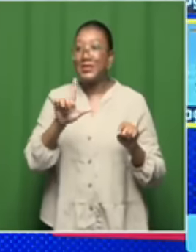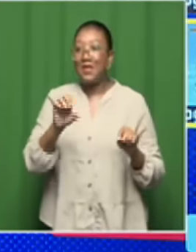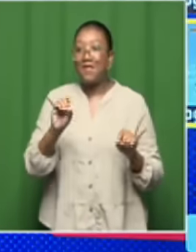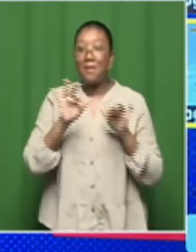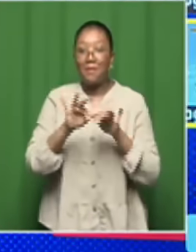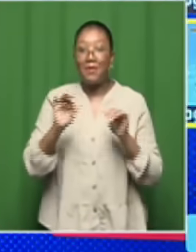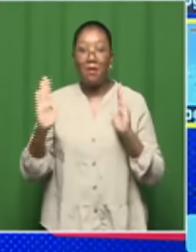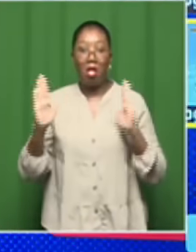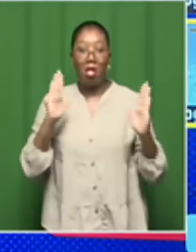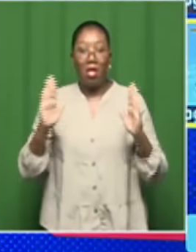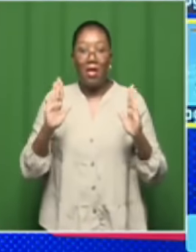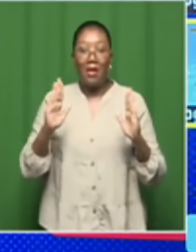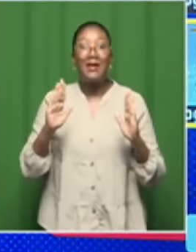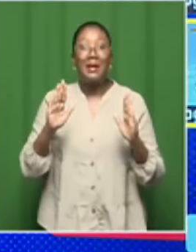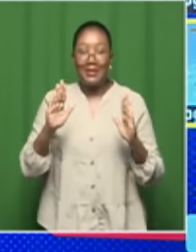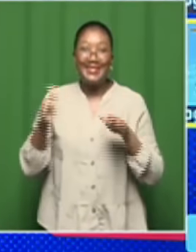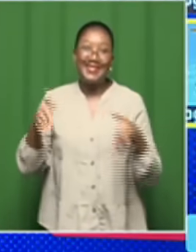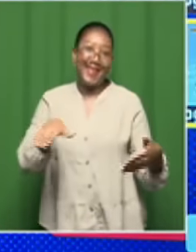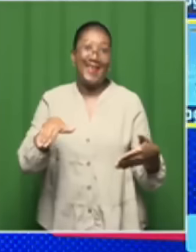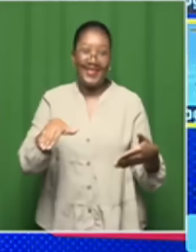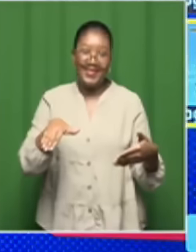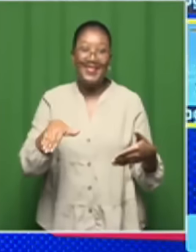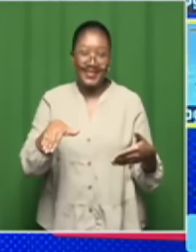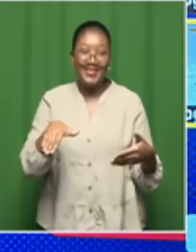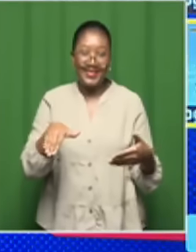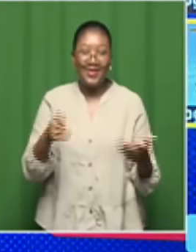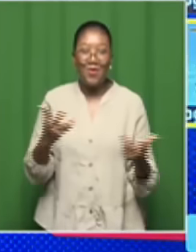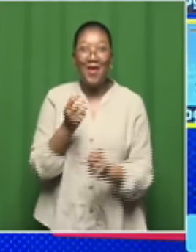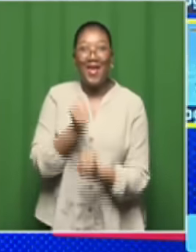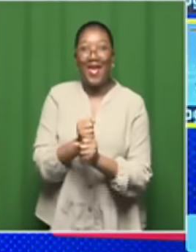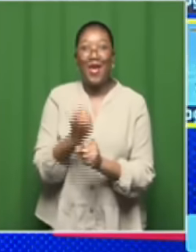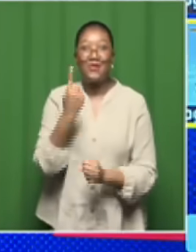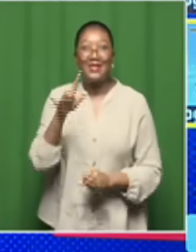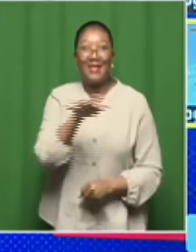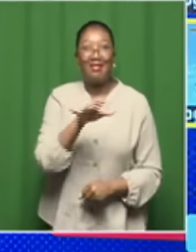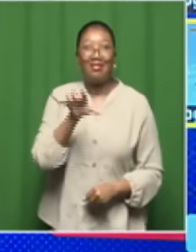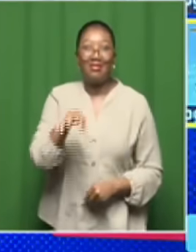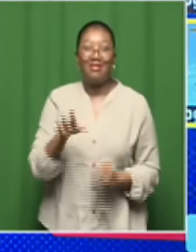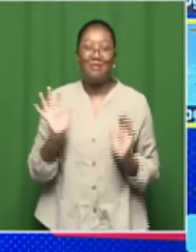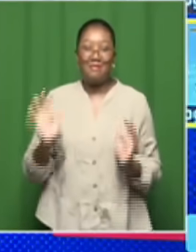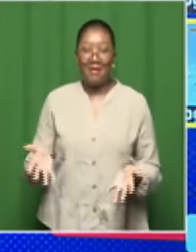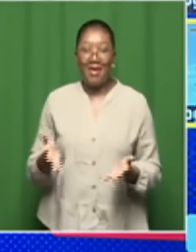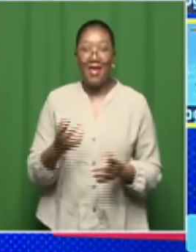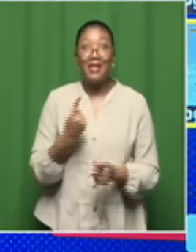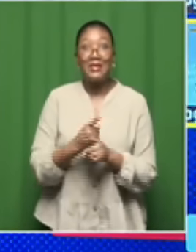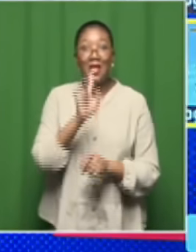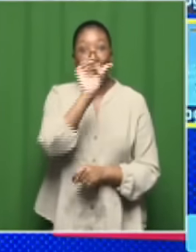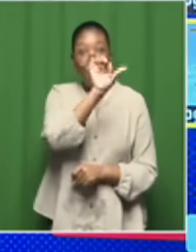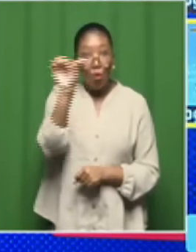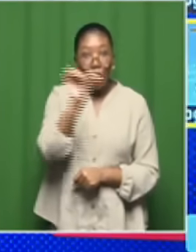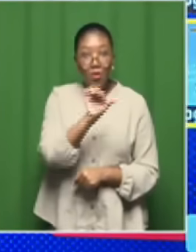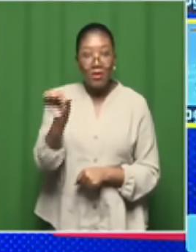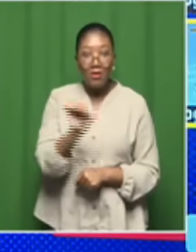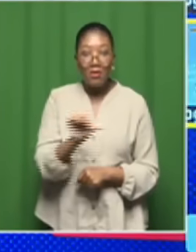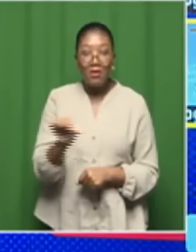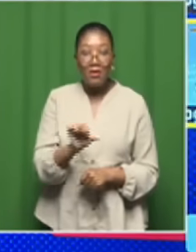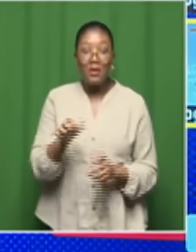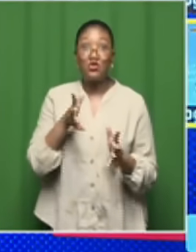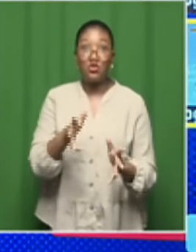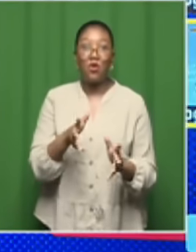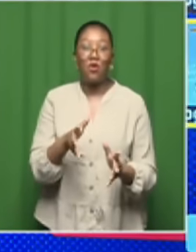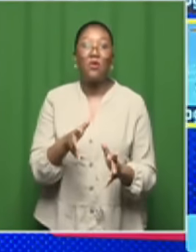die on our roads in the province every single week, but die at the scene of an accident. Those are the stats that they gave